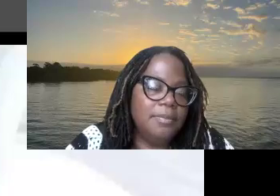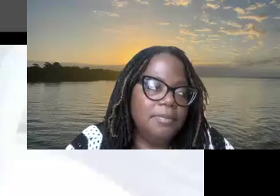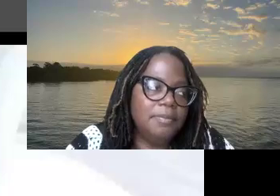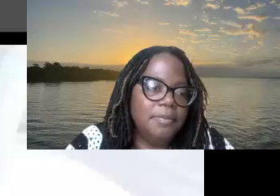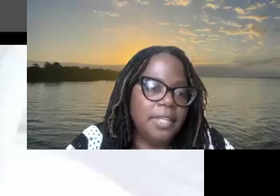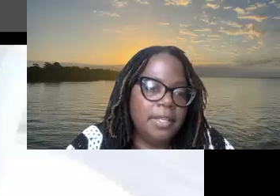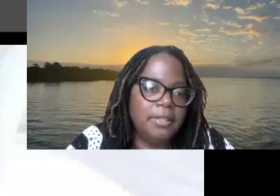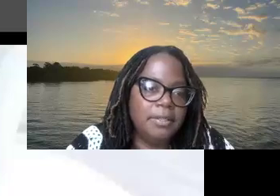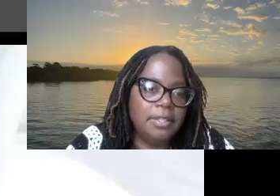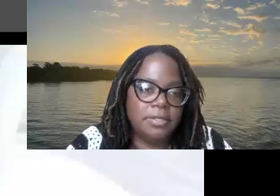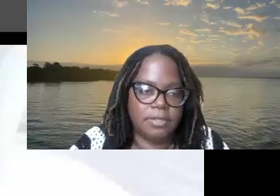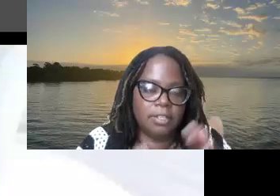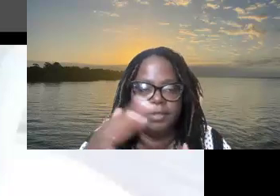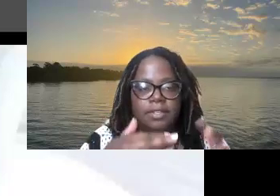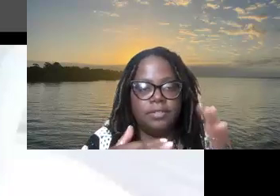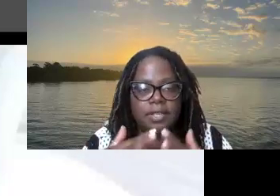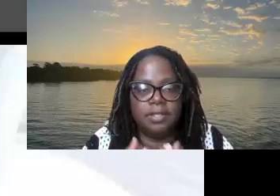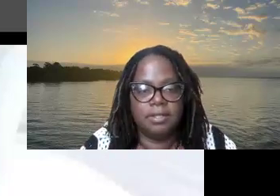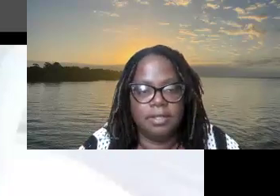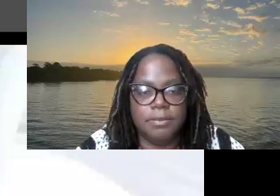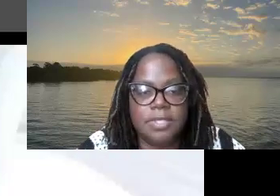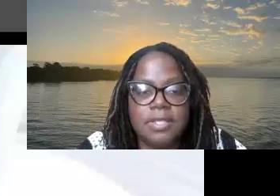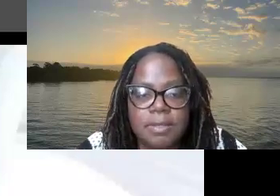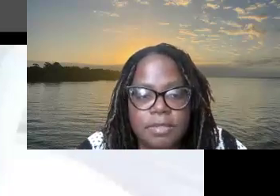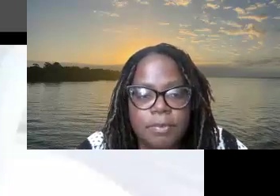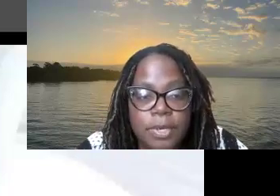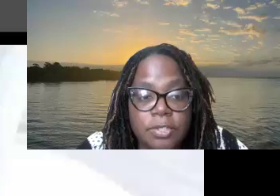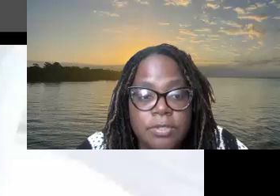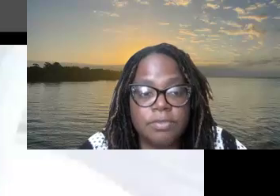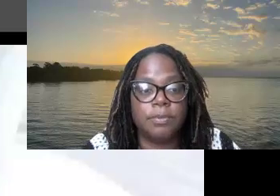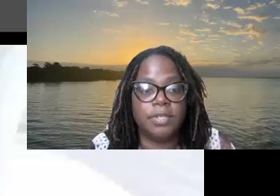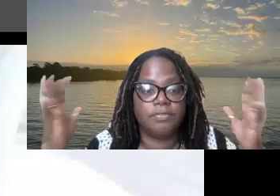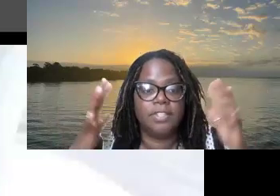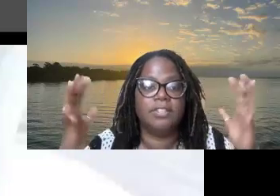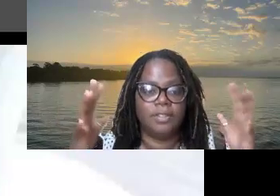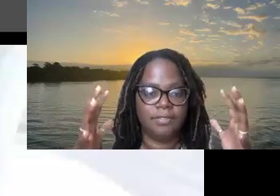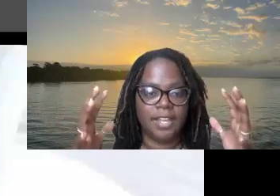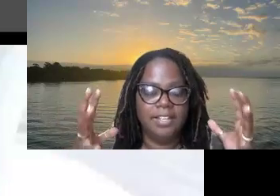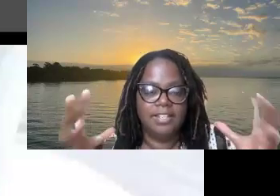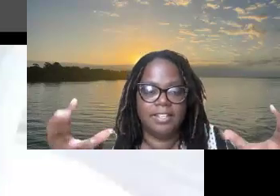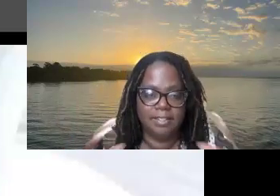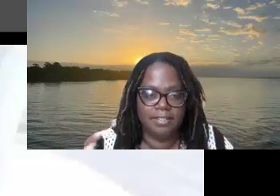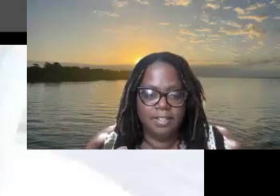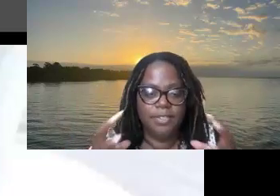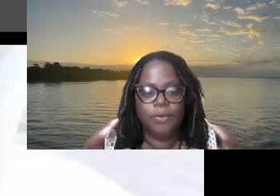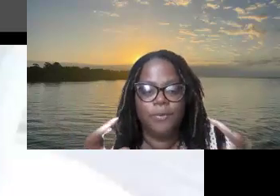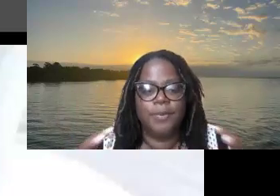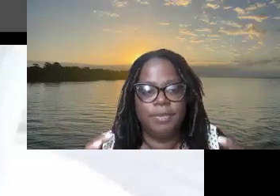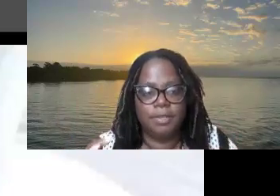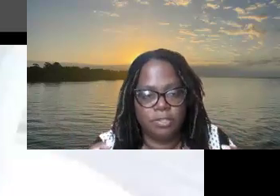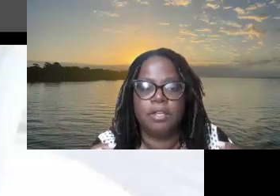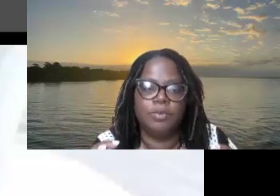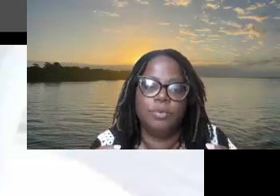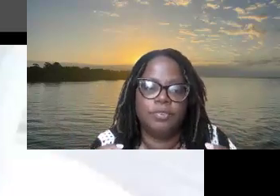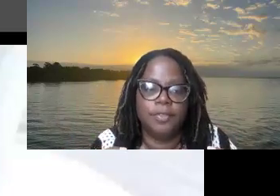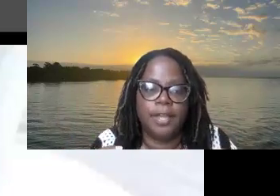And that can talk about the intersecting systems of oppression. So if somebody's feeling all of that, again, the home